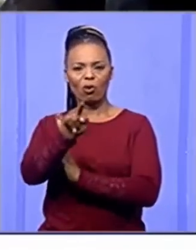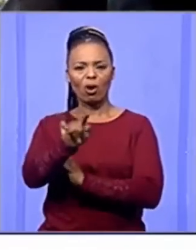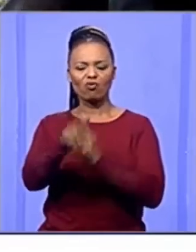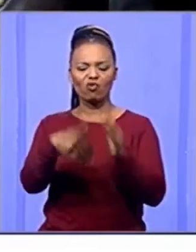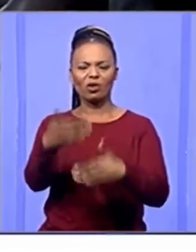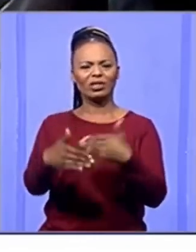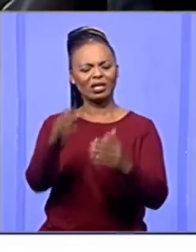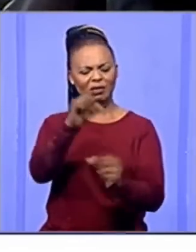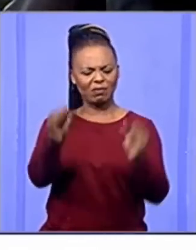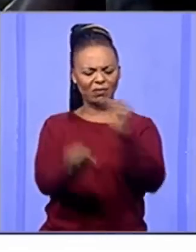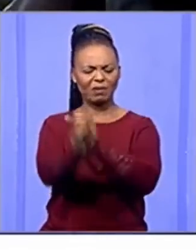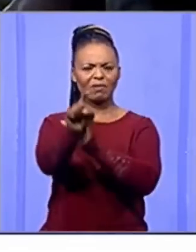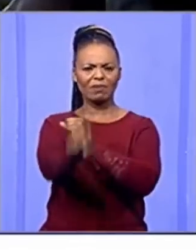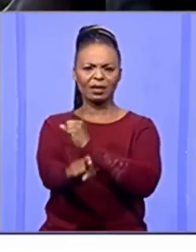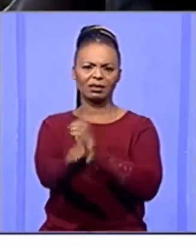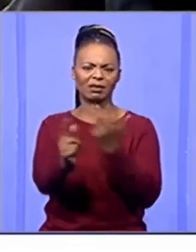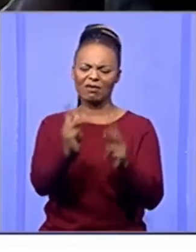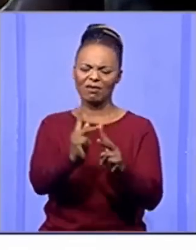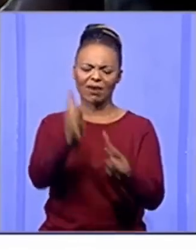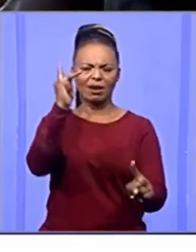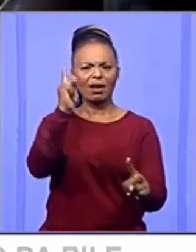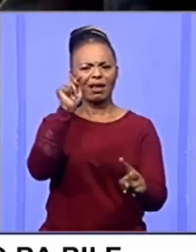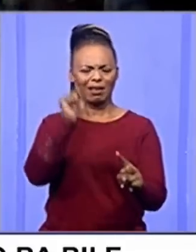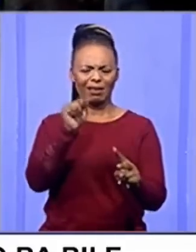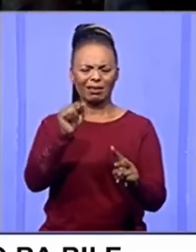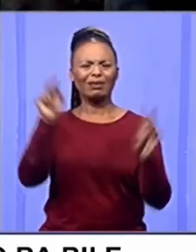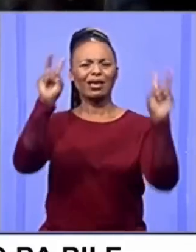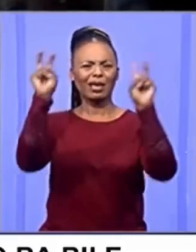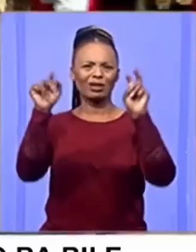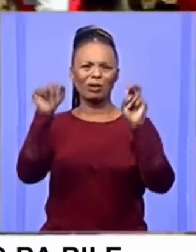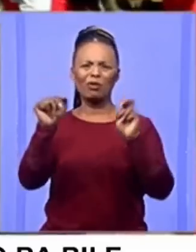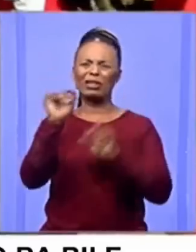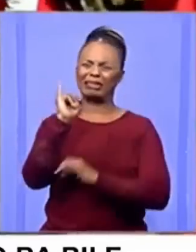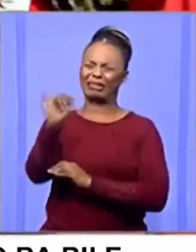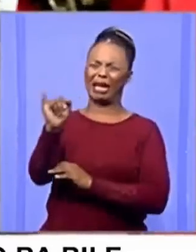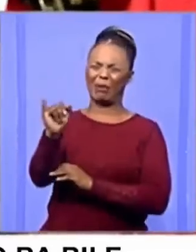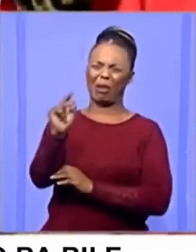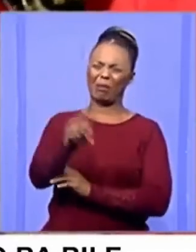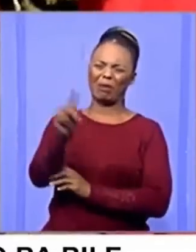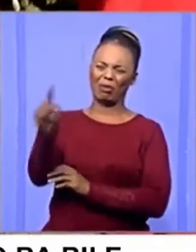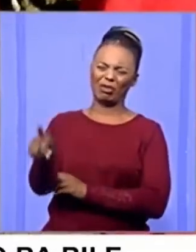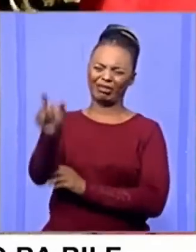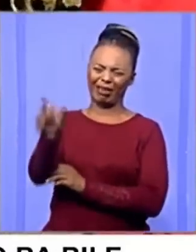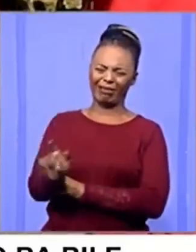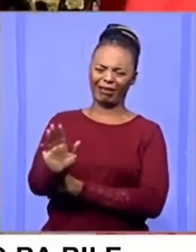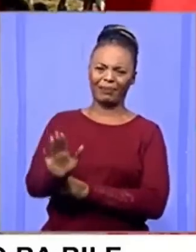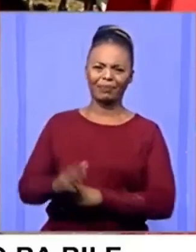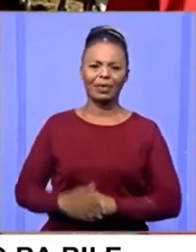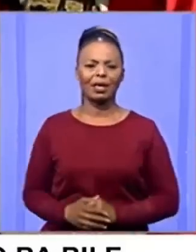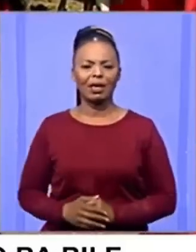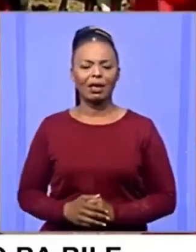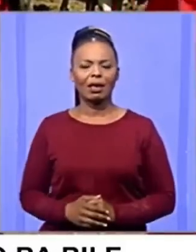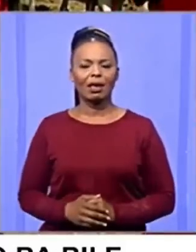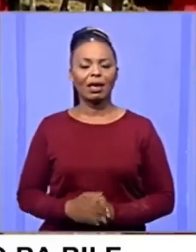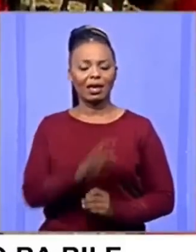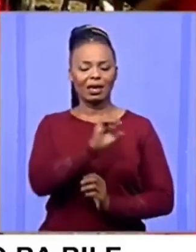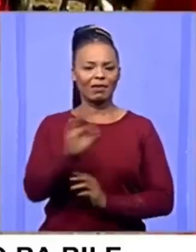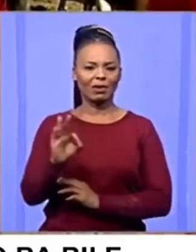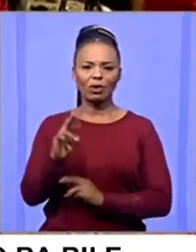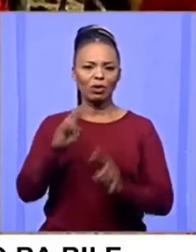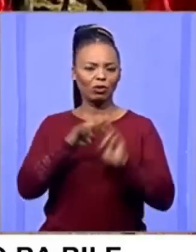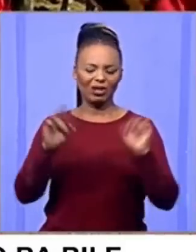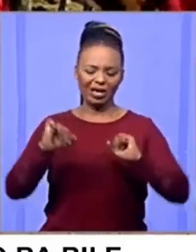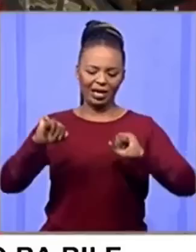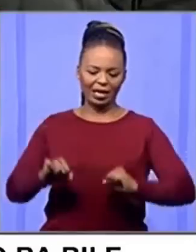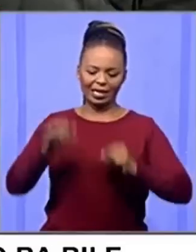as possible so we can close this chapter on this terrible public protector. Le ha ho le jalo EFF ha dumellane le qeto le khotla la molao